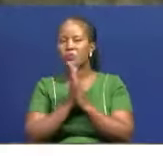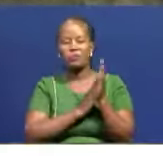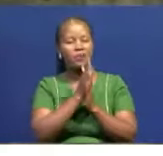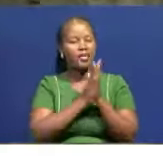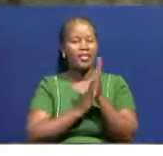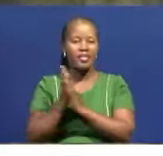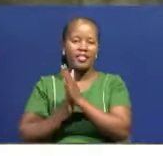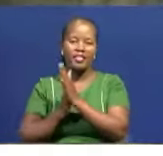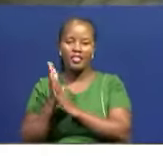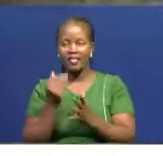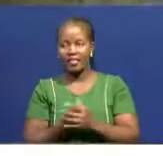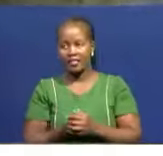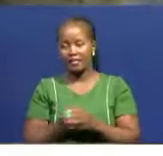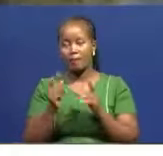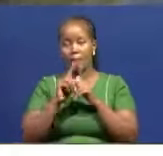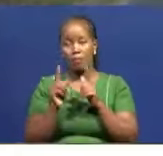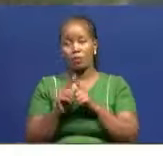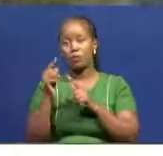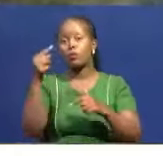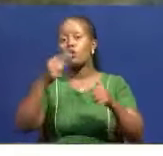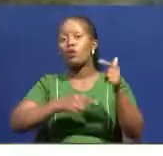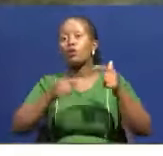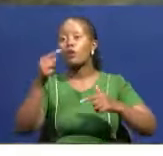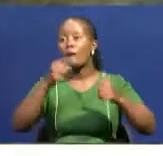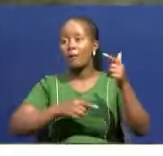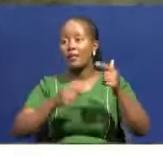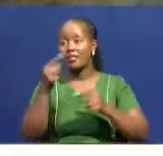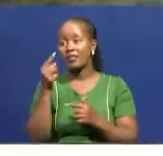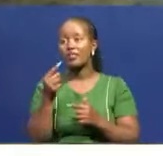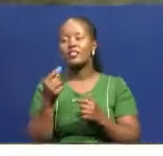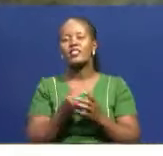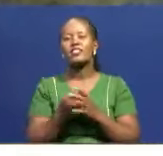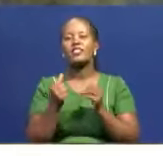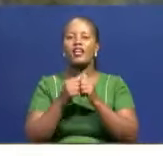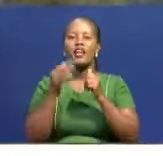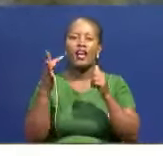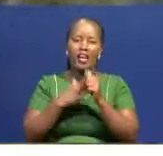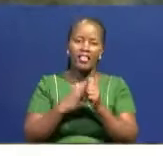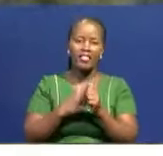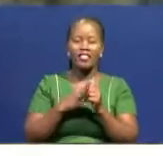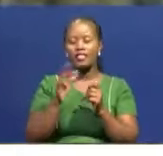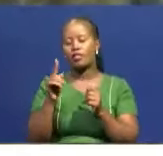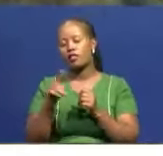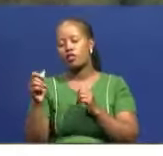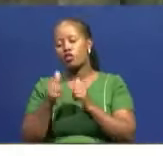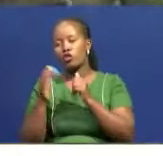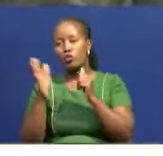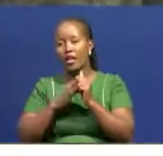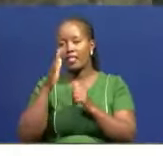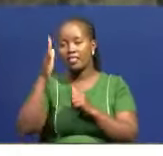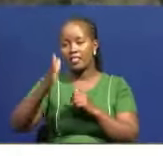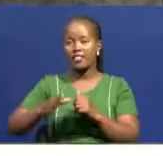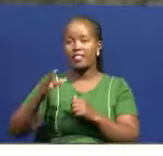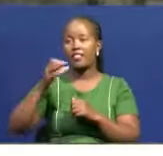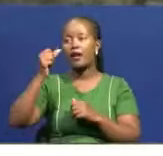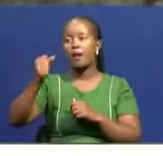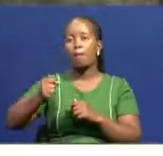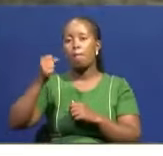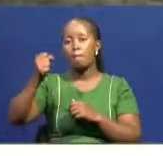lot of renewed interest in that competition. So on the 18th and 19th of May in Munich, that's